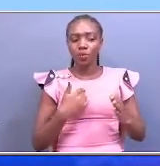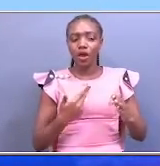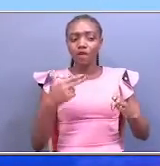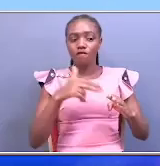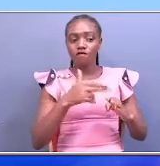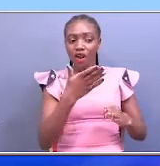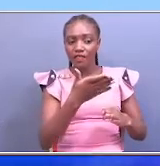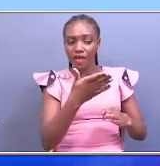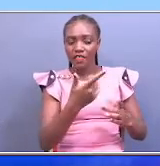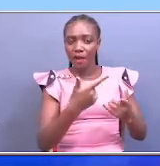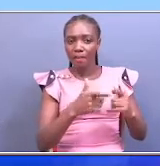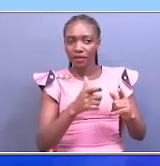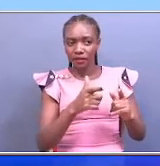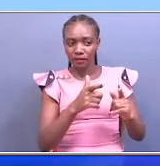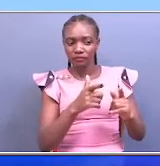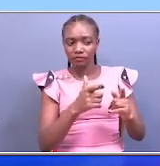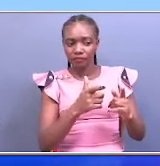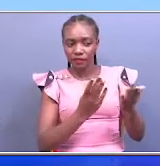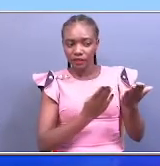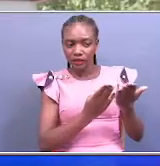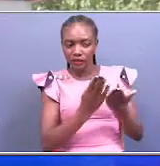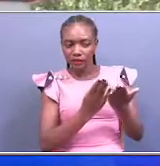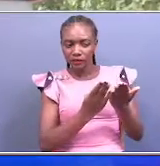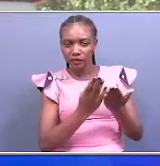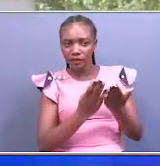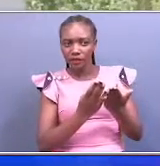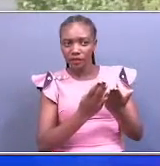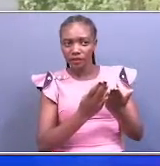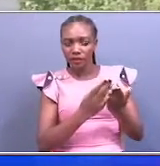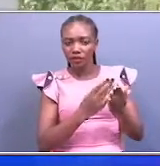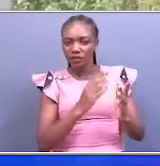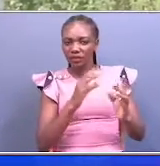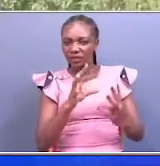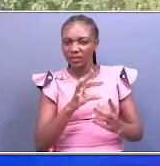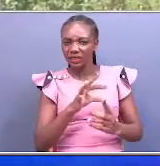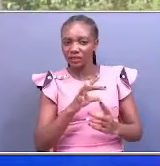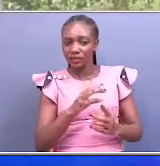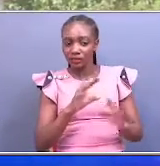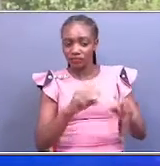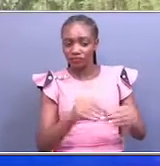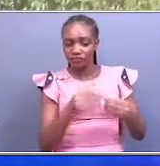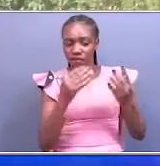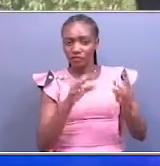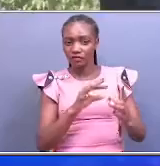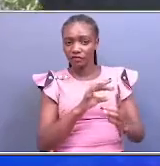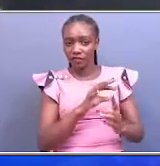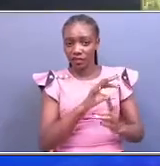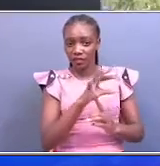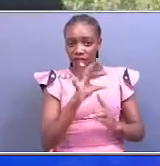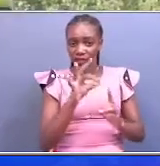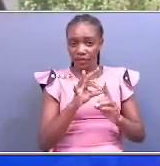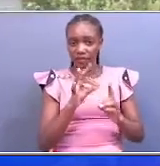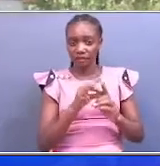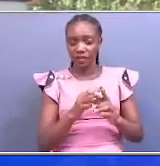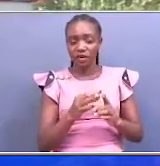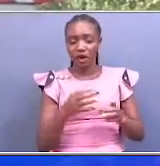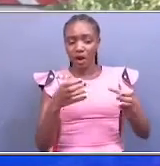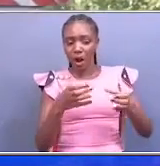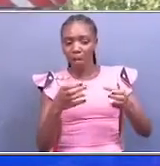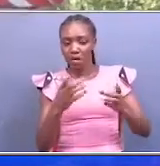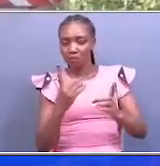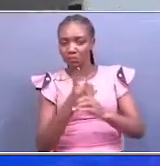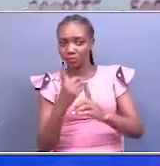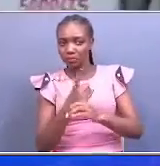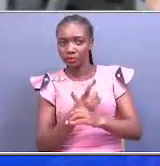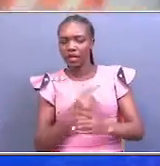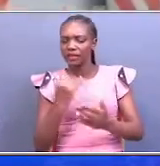depot, though it is being served to specific oil companies. Further speculations have been raised that the oil companies are waiting for prices